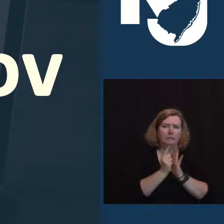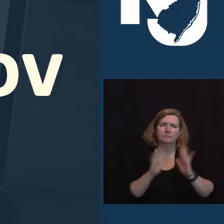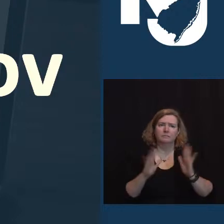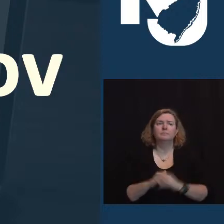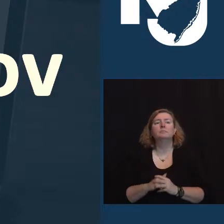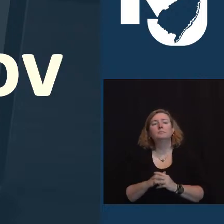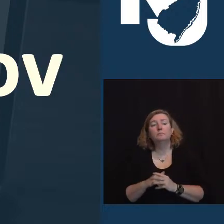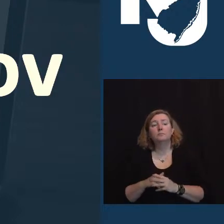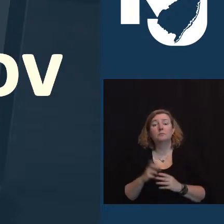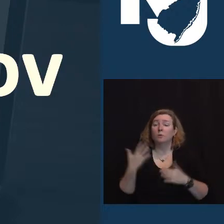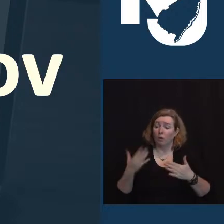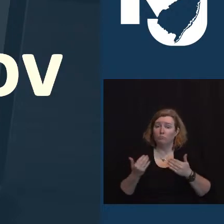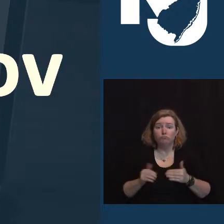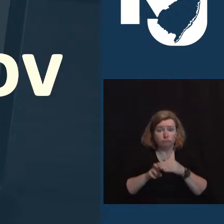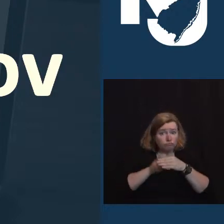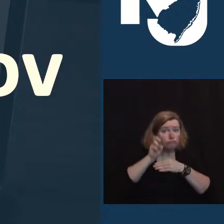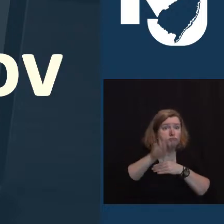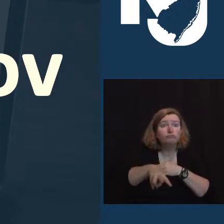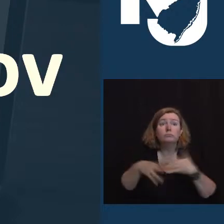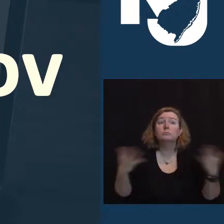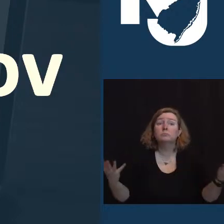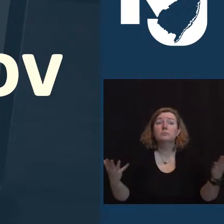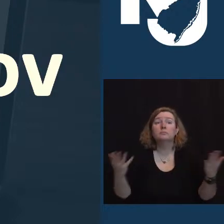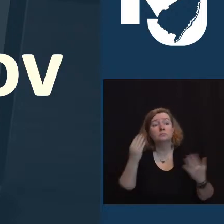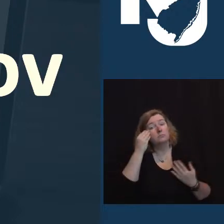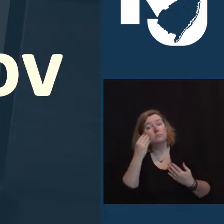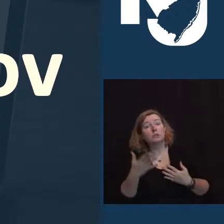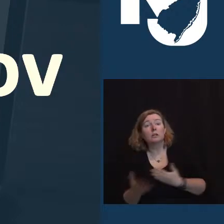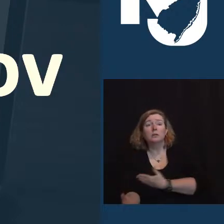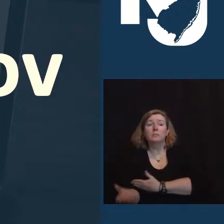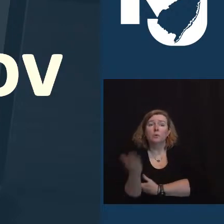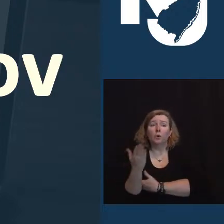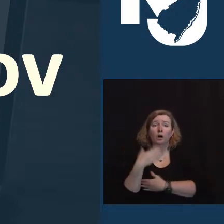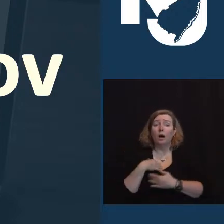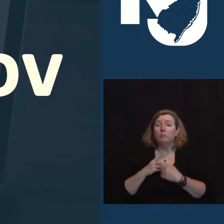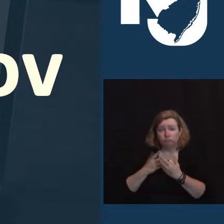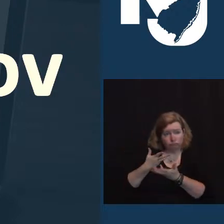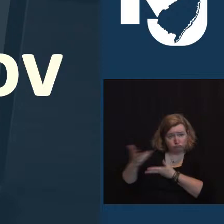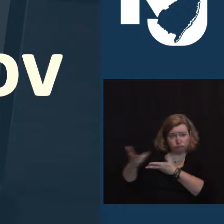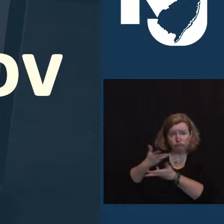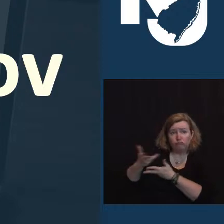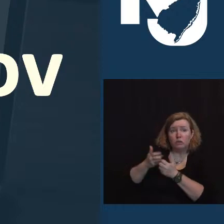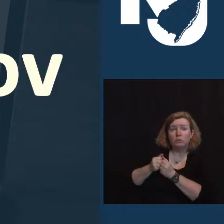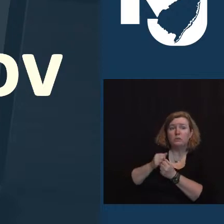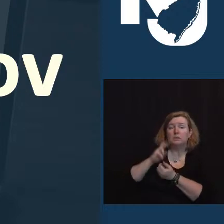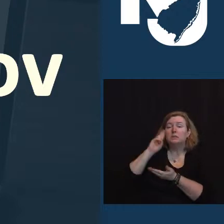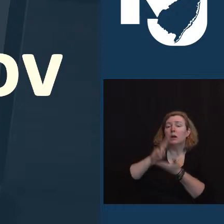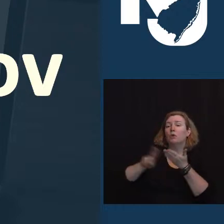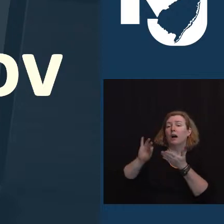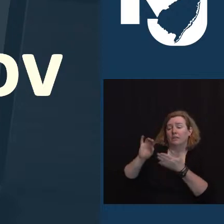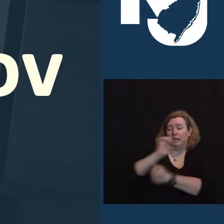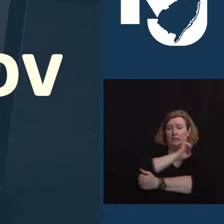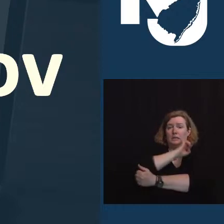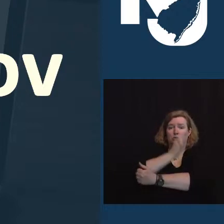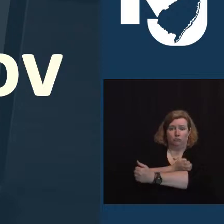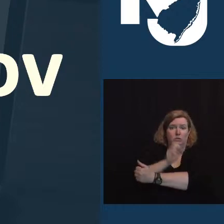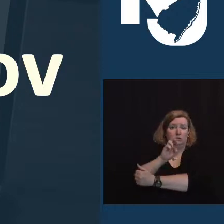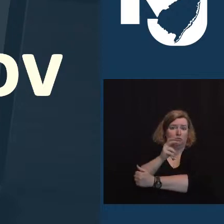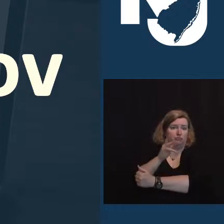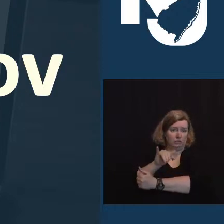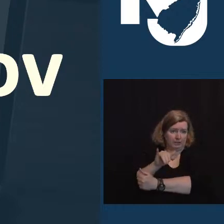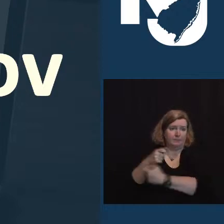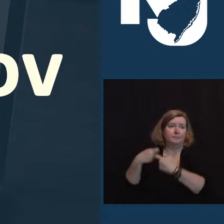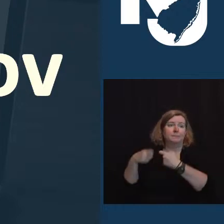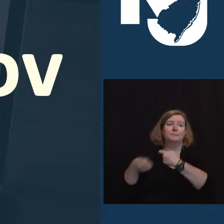meat of the matter. I had a very good conversation this morning with the Secretary of Energy, Jennifer Granholm, former governor of